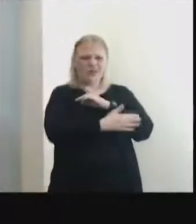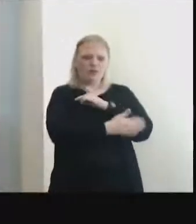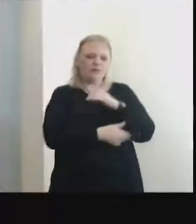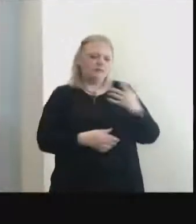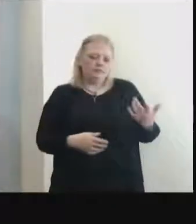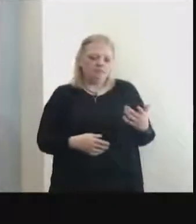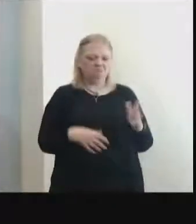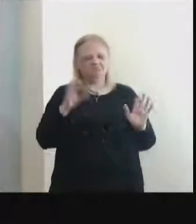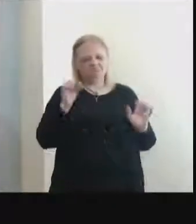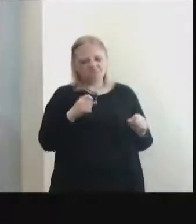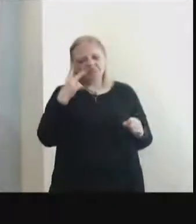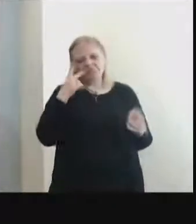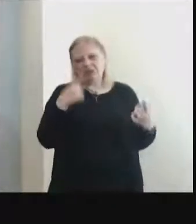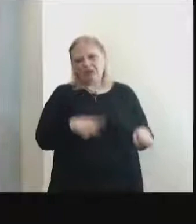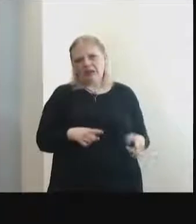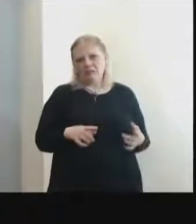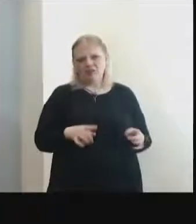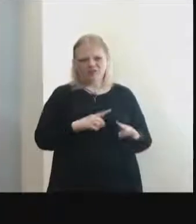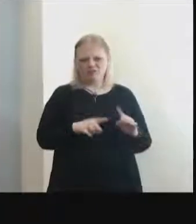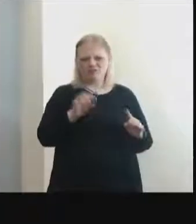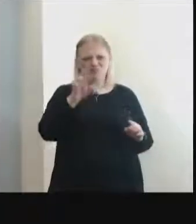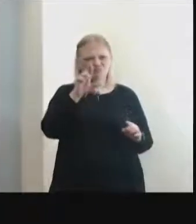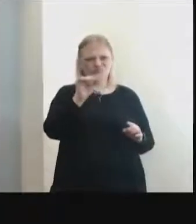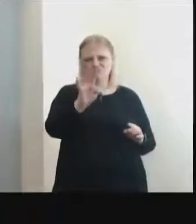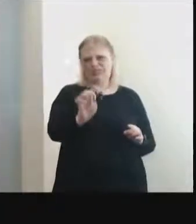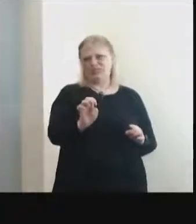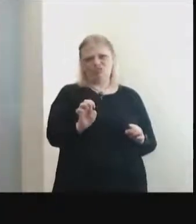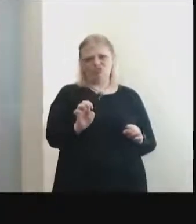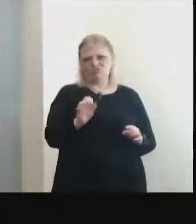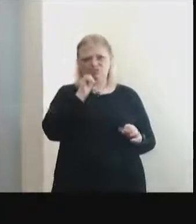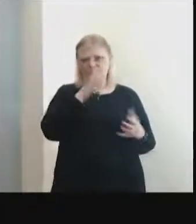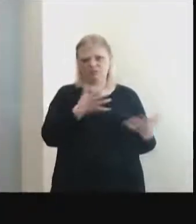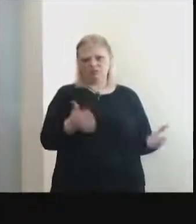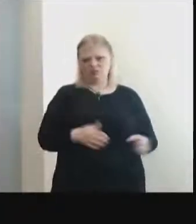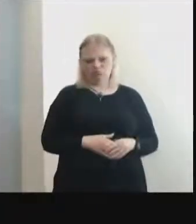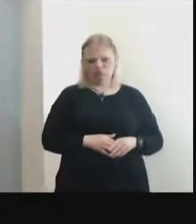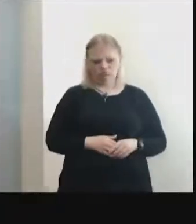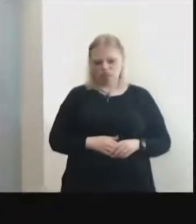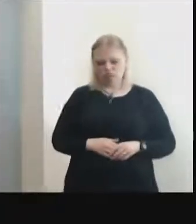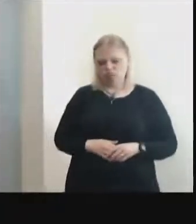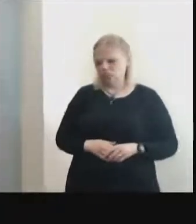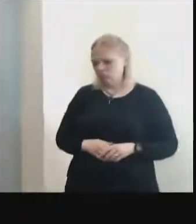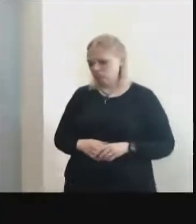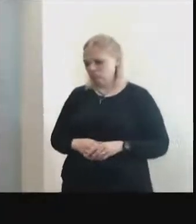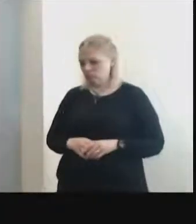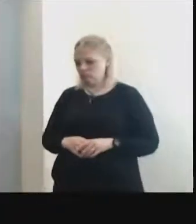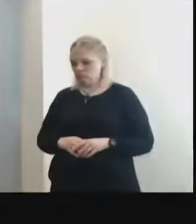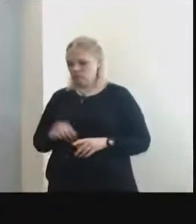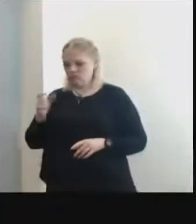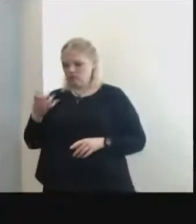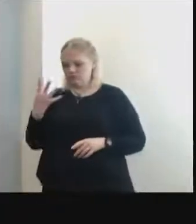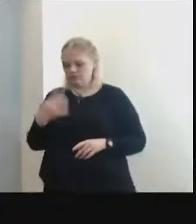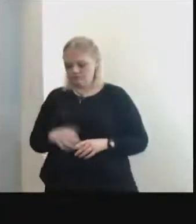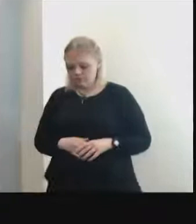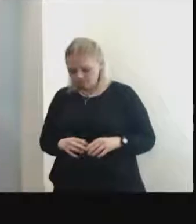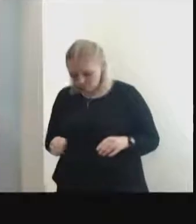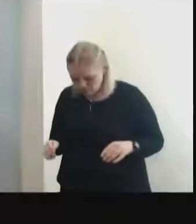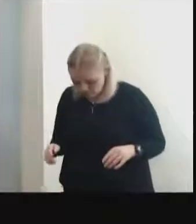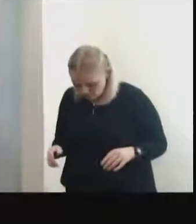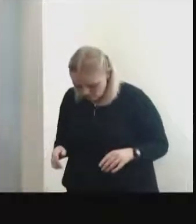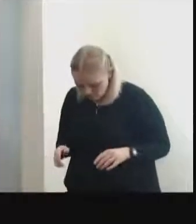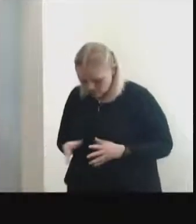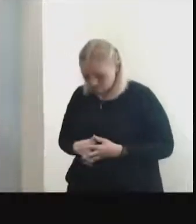I said, I could see that occurring. It's just so rare, we really haven't seen much of it. Channel 4, is anybody on from Channel